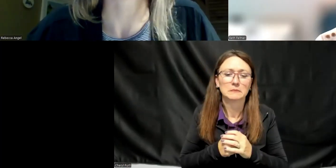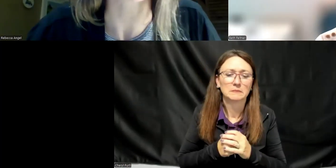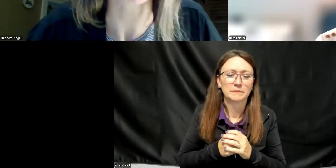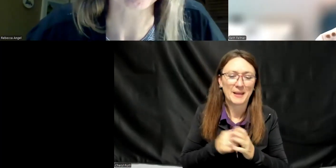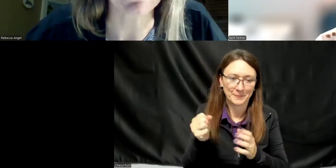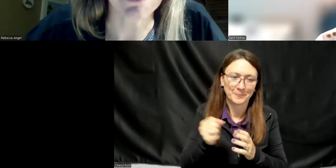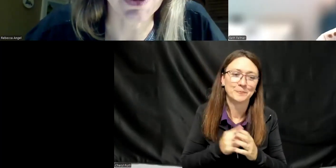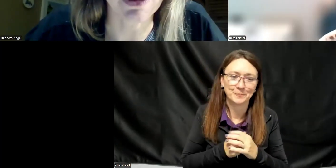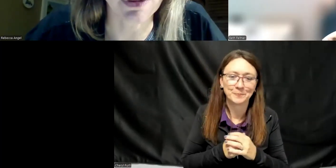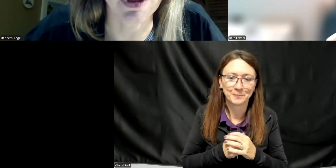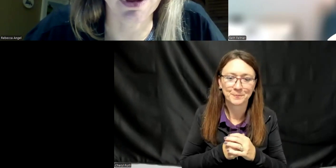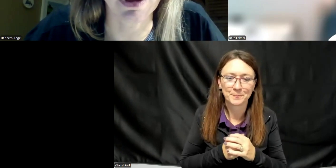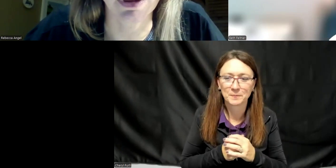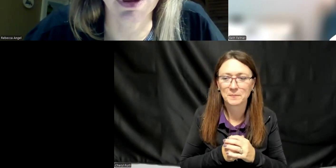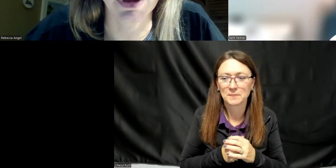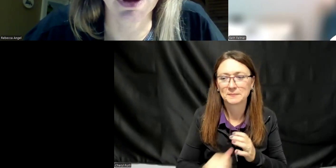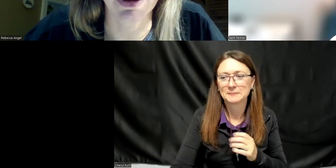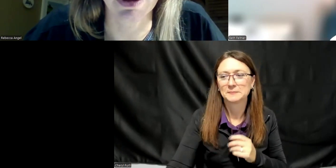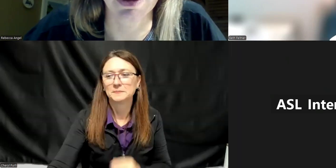Yeah.